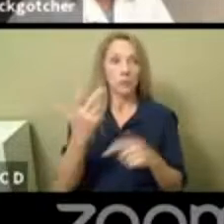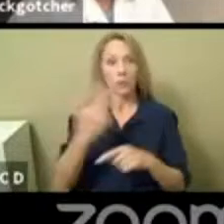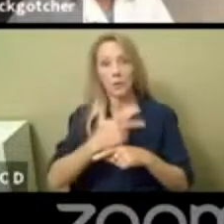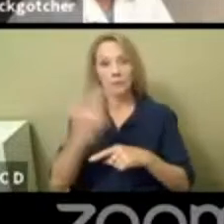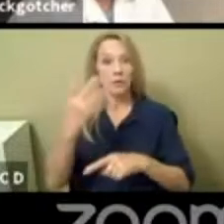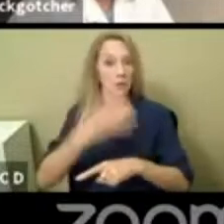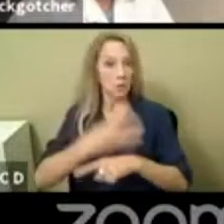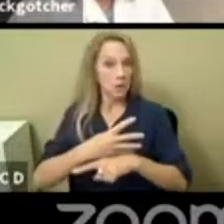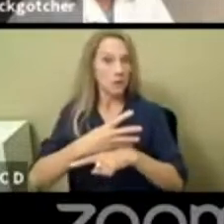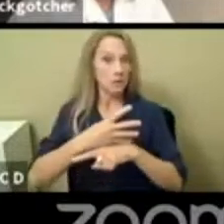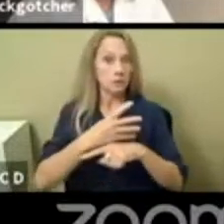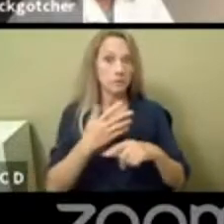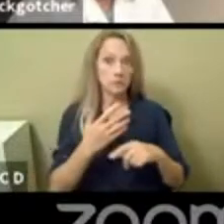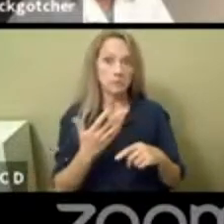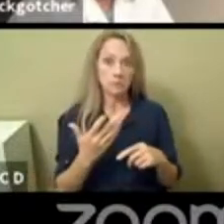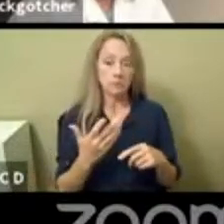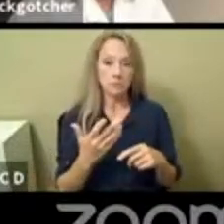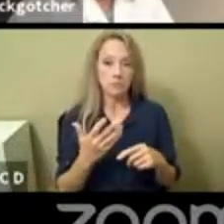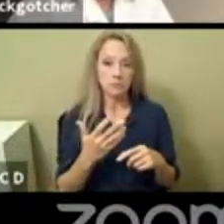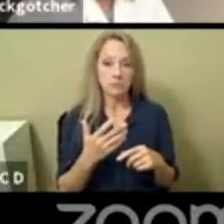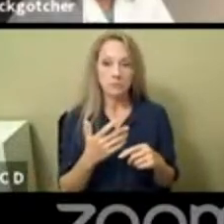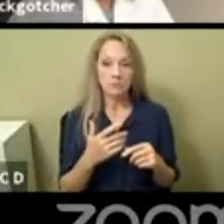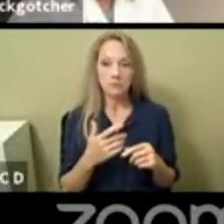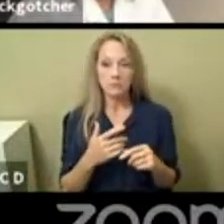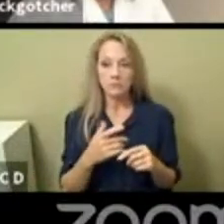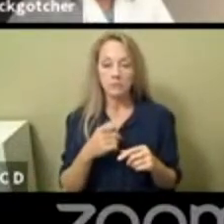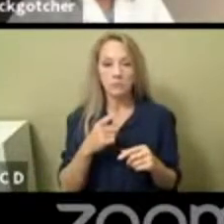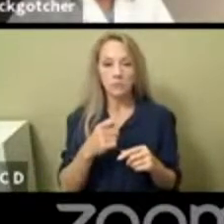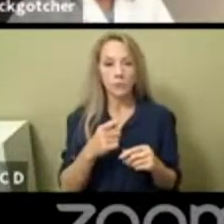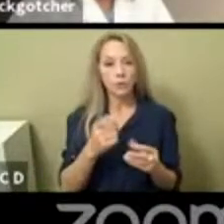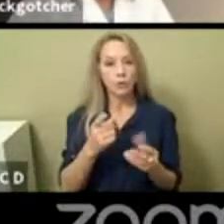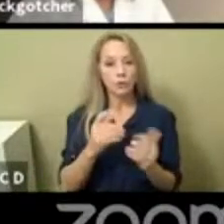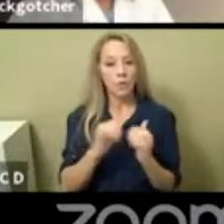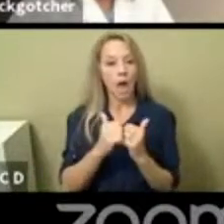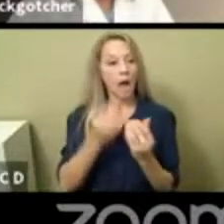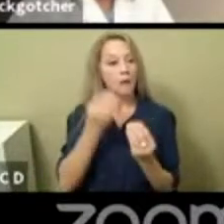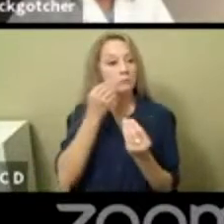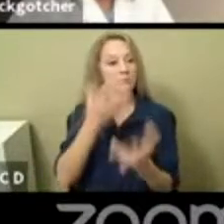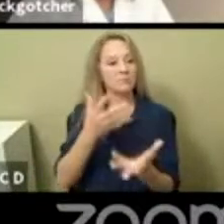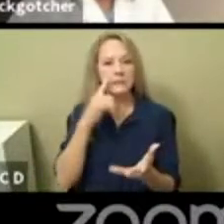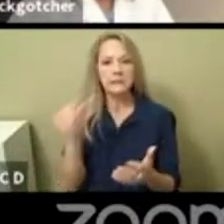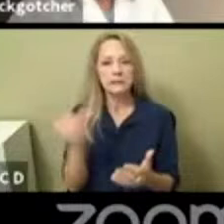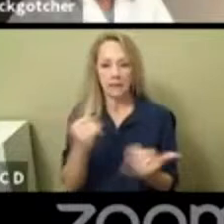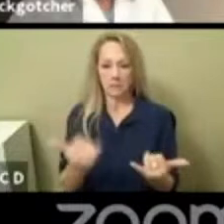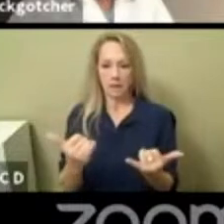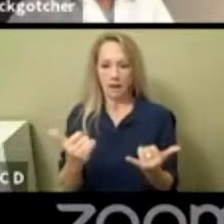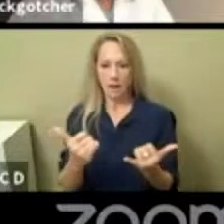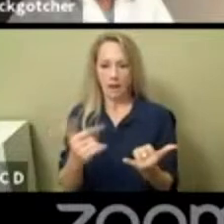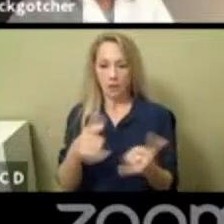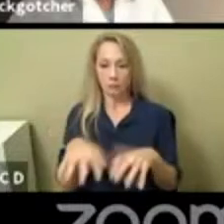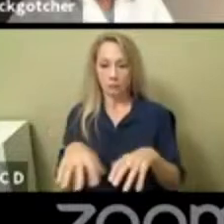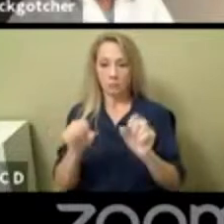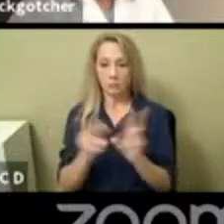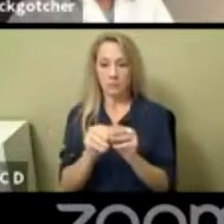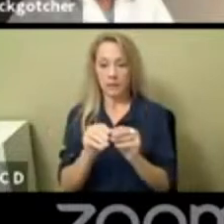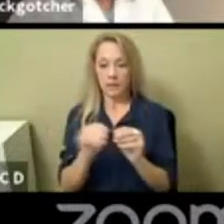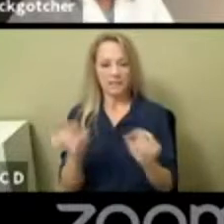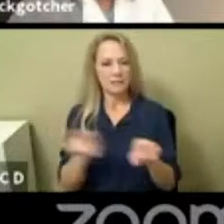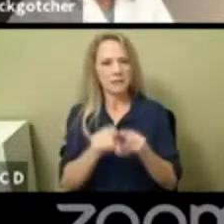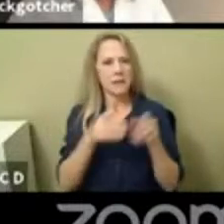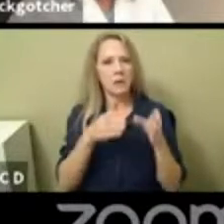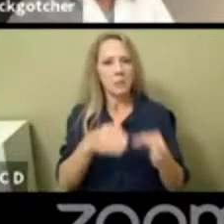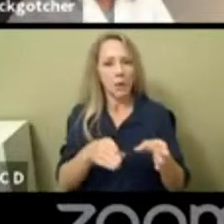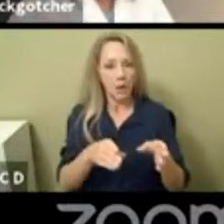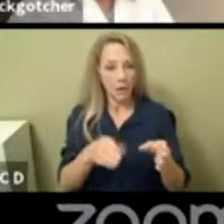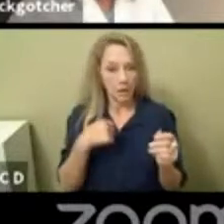days. And you publish it in the same manner that you publish your notices now. I assume that those notices are